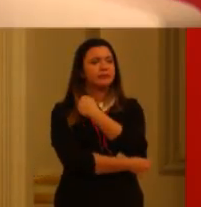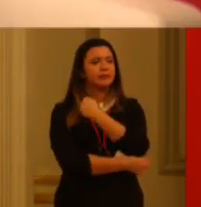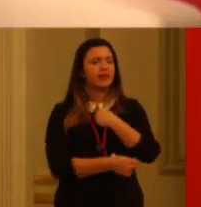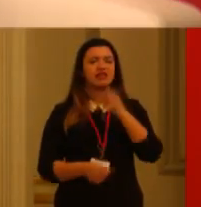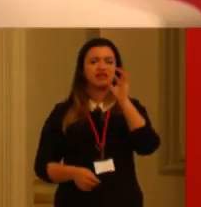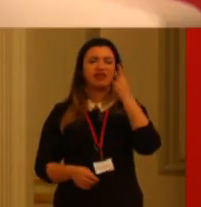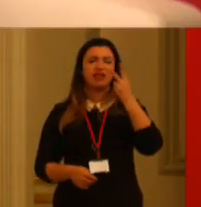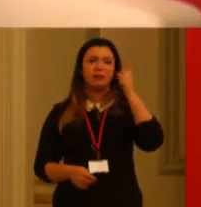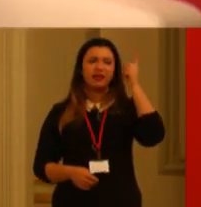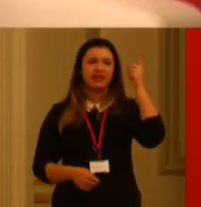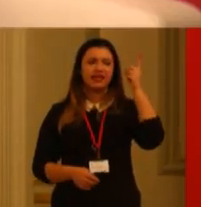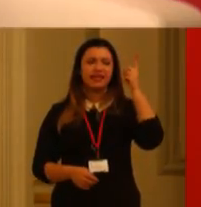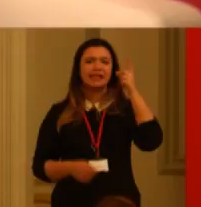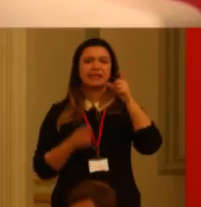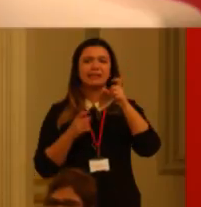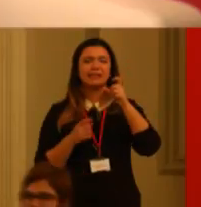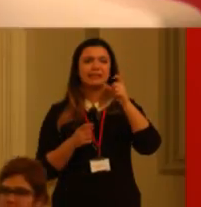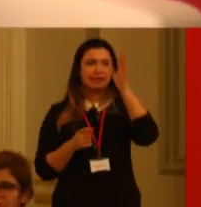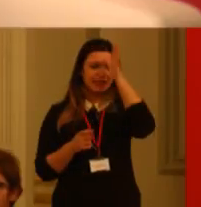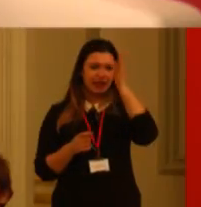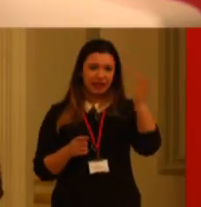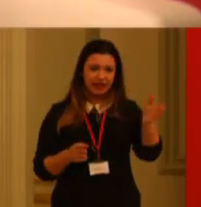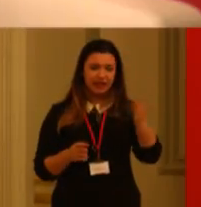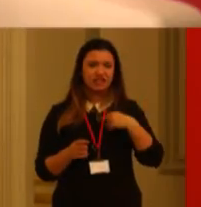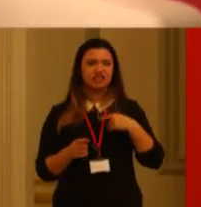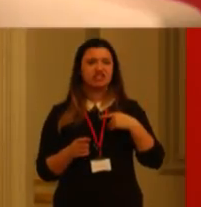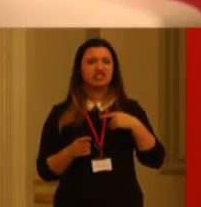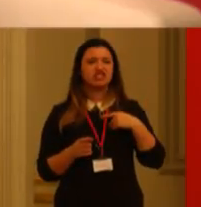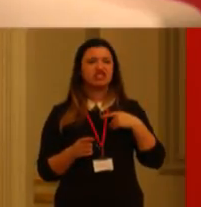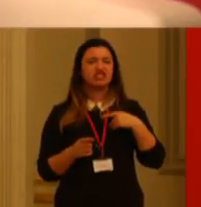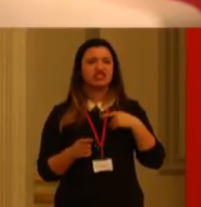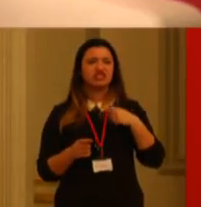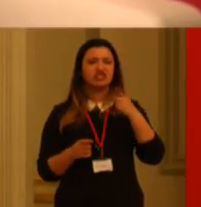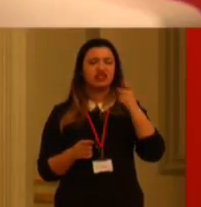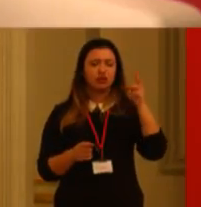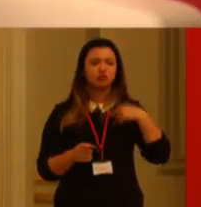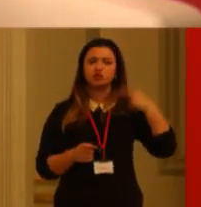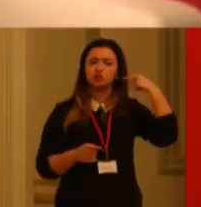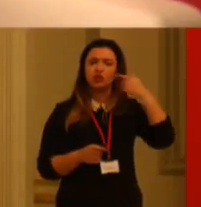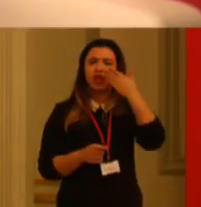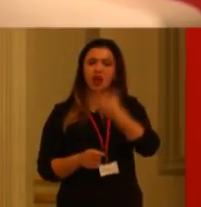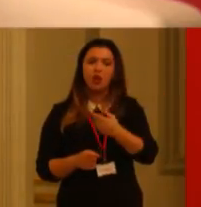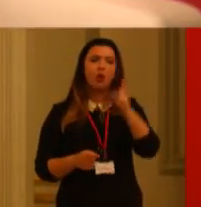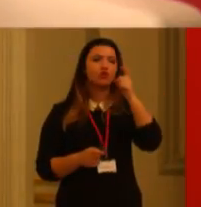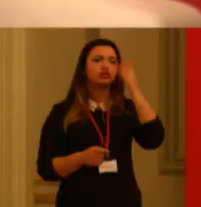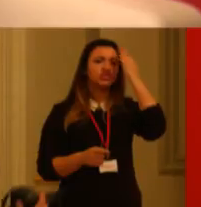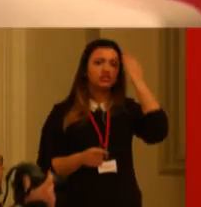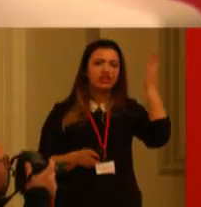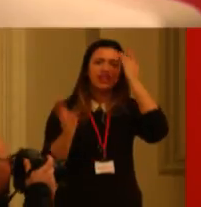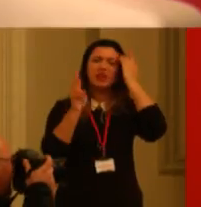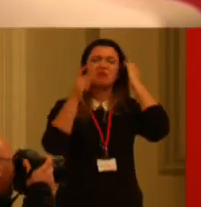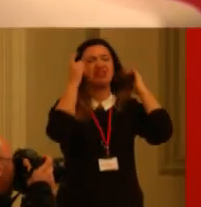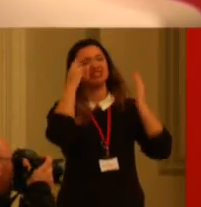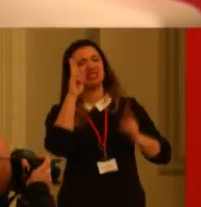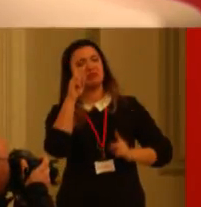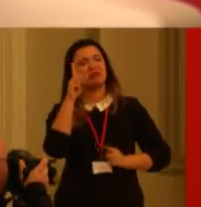or amphetamine. And then I thought about the young people in Şırnak, Adıyaman. And I remember